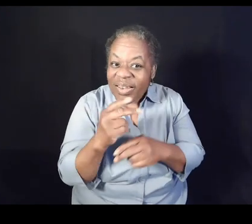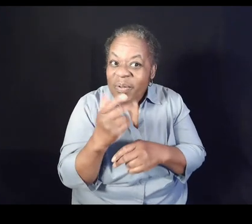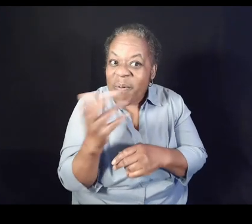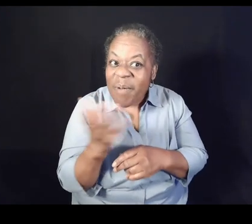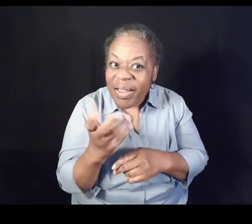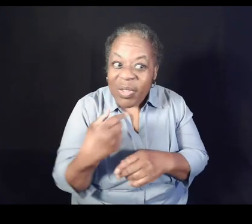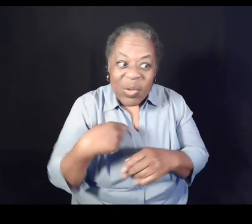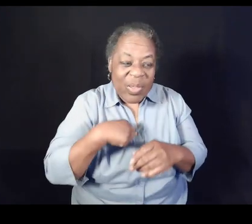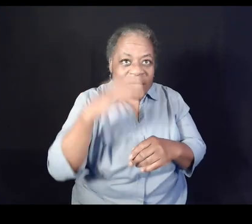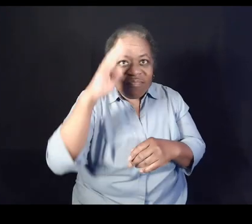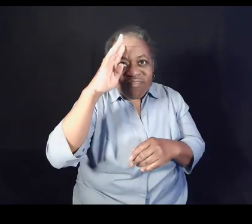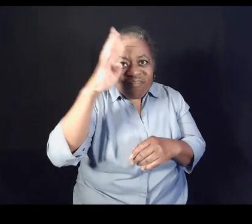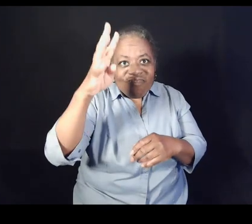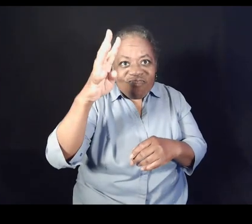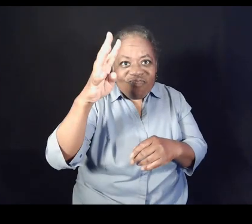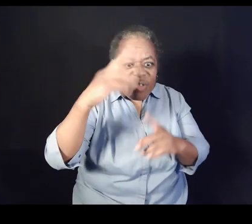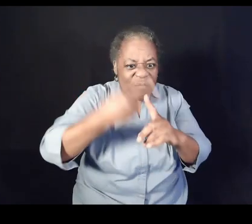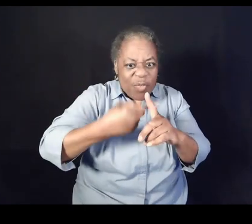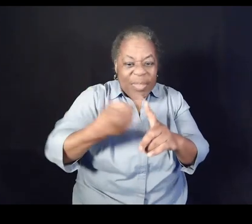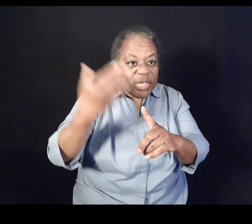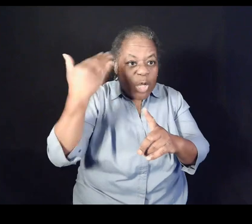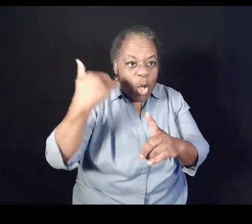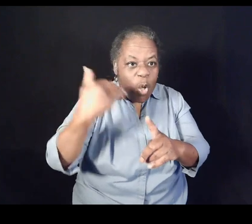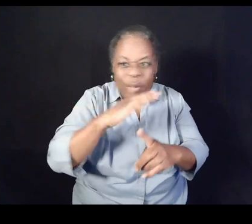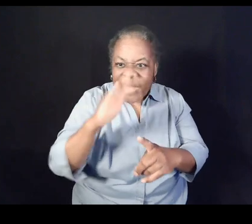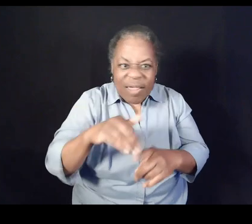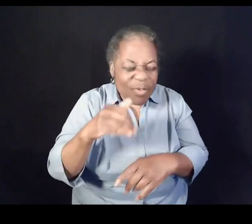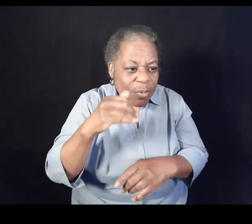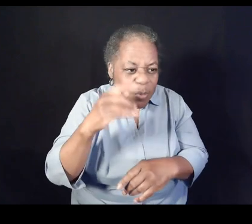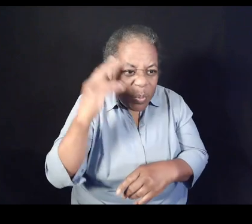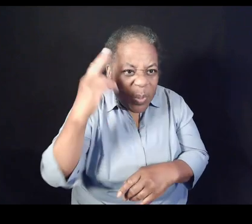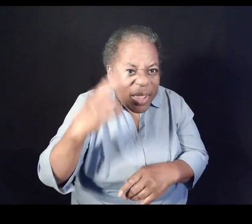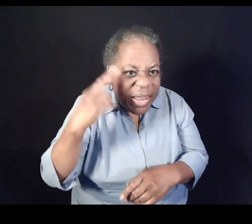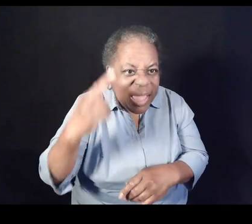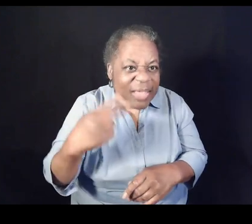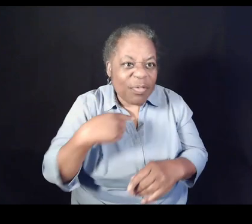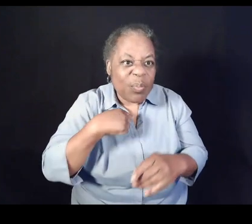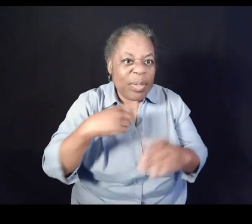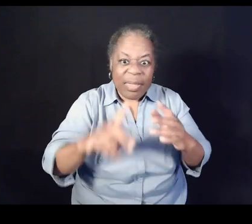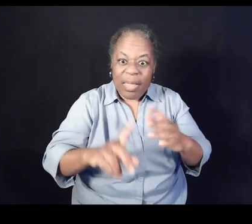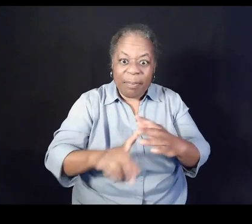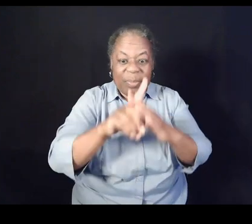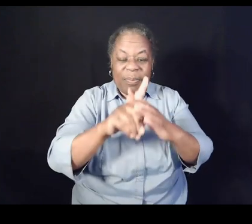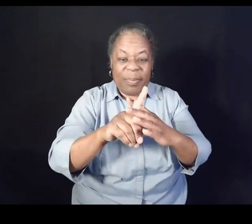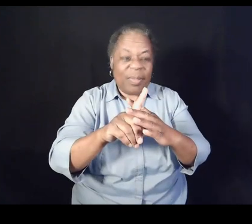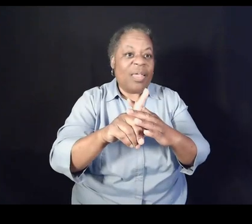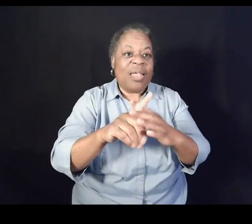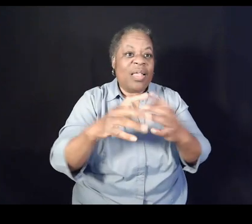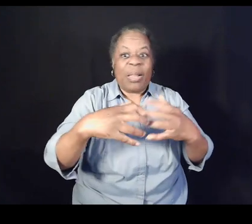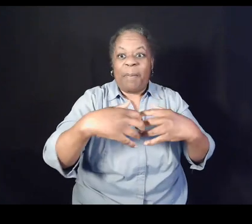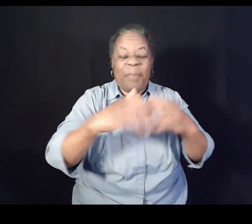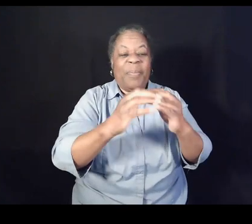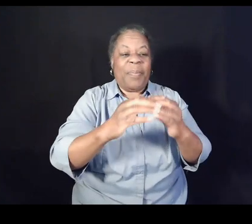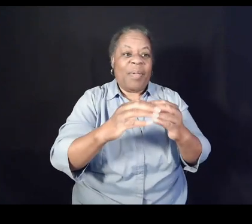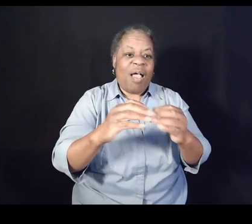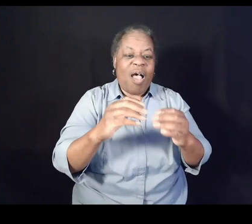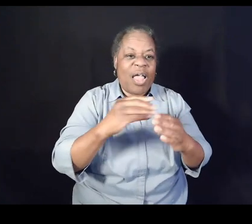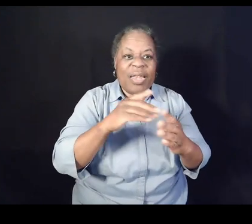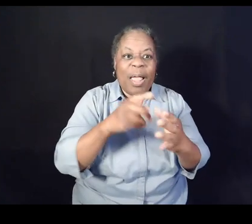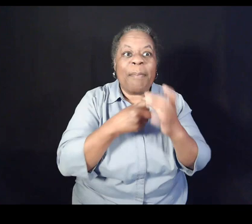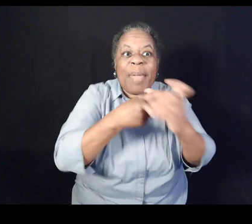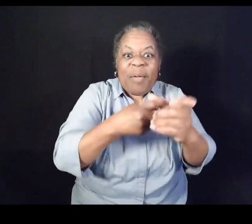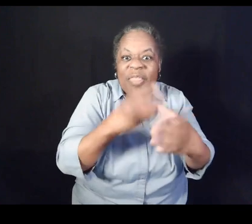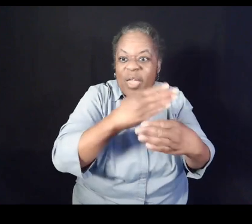the idea months ago, it never occurred to us that we'd be premiering the video on marathon weekend.